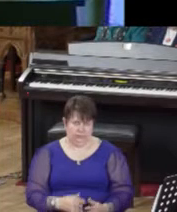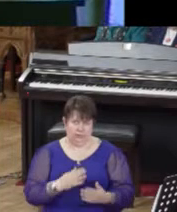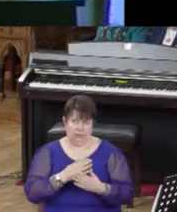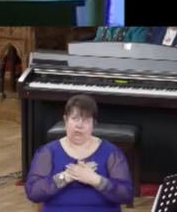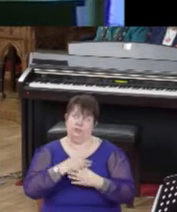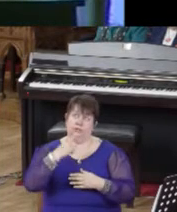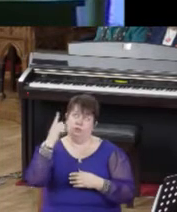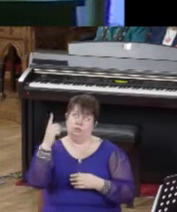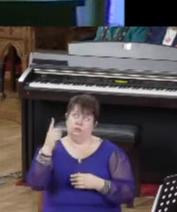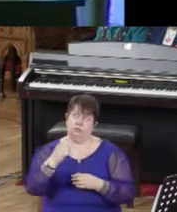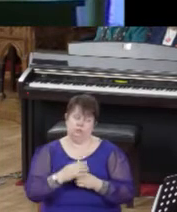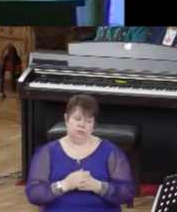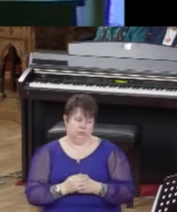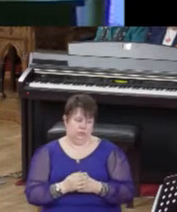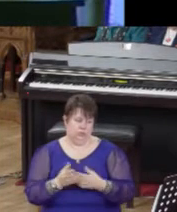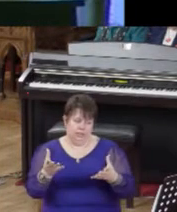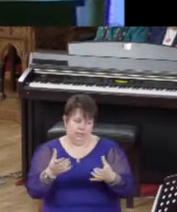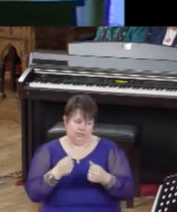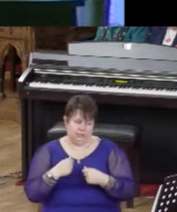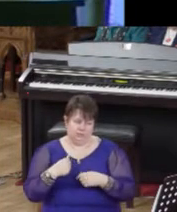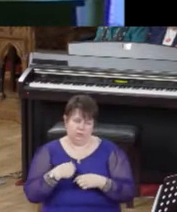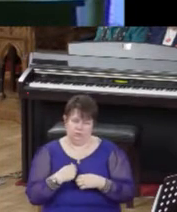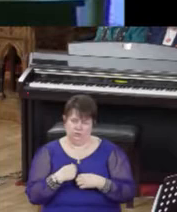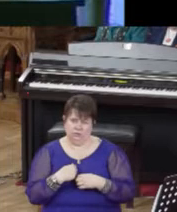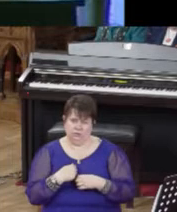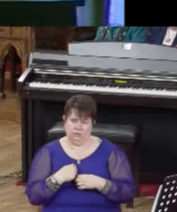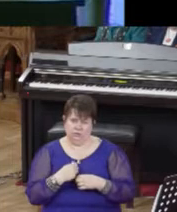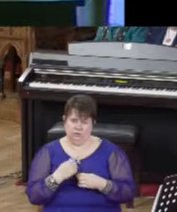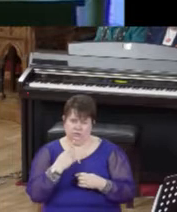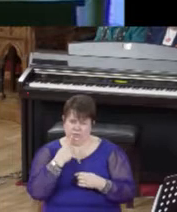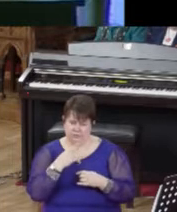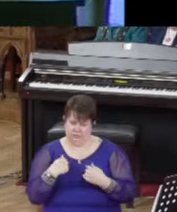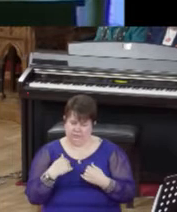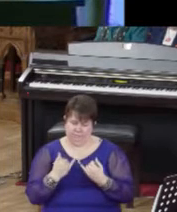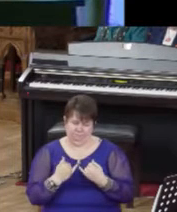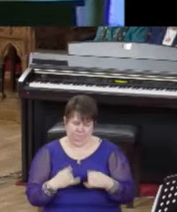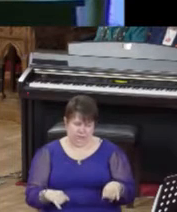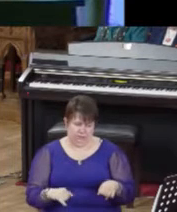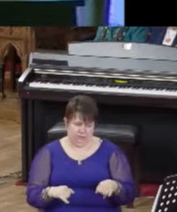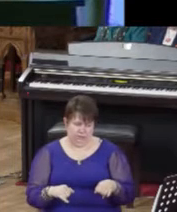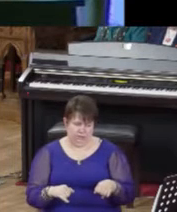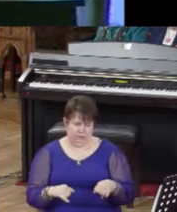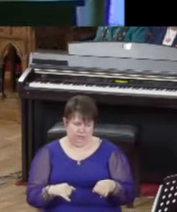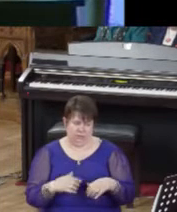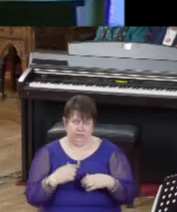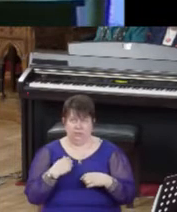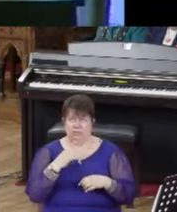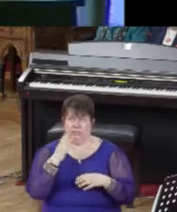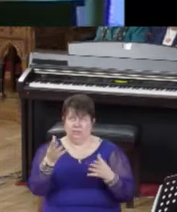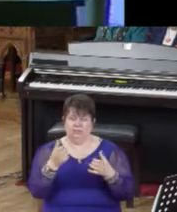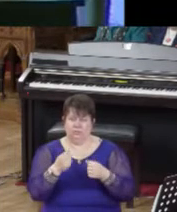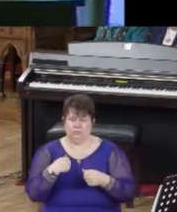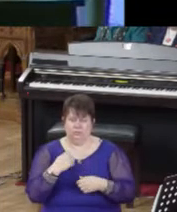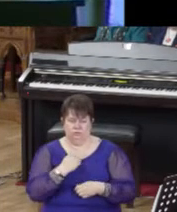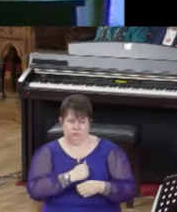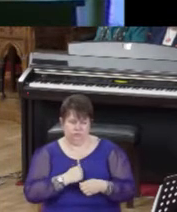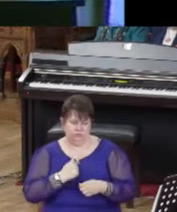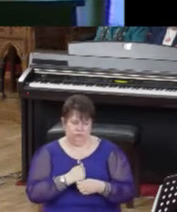Loving Lord, accept our admission of failure and receive our repentant